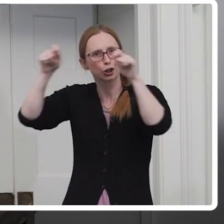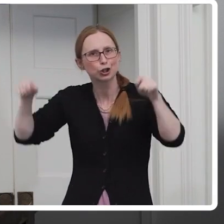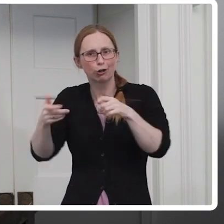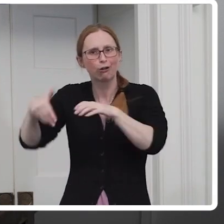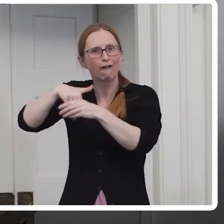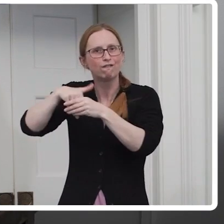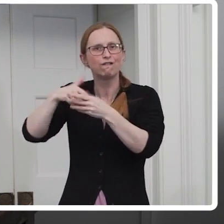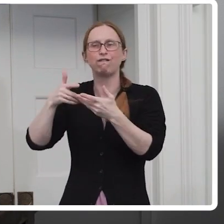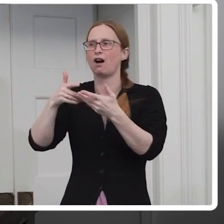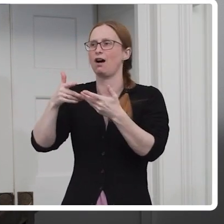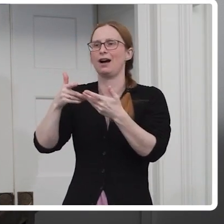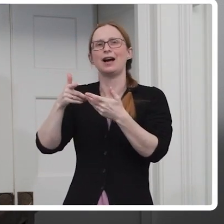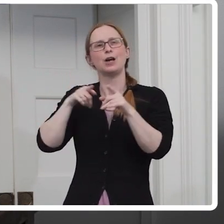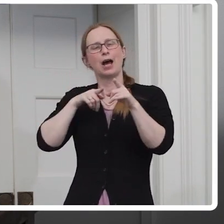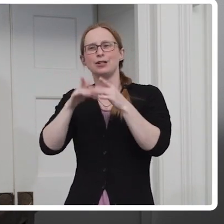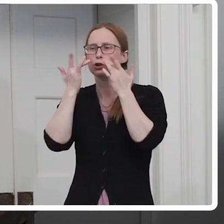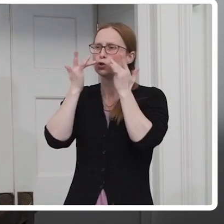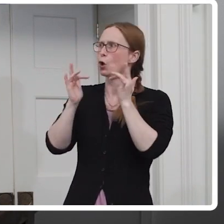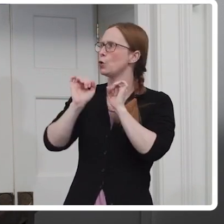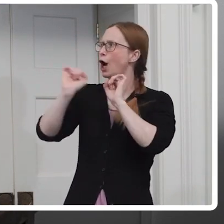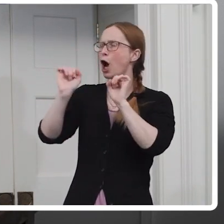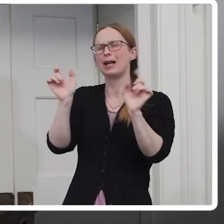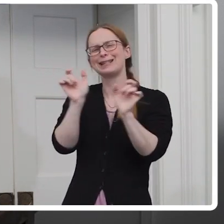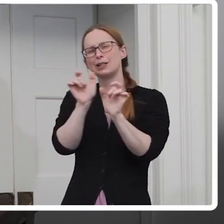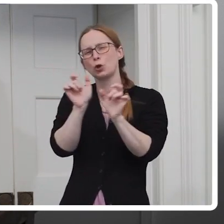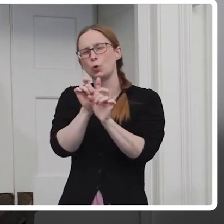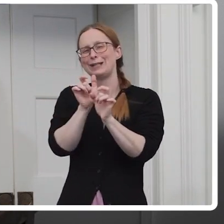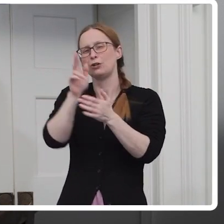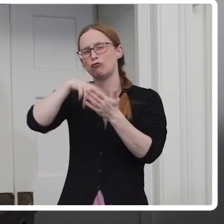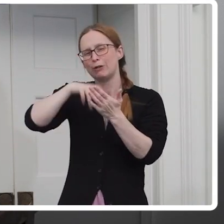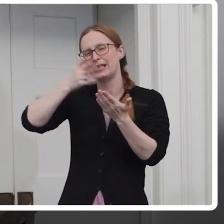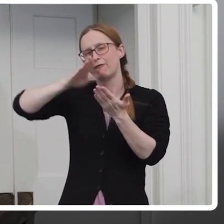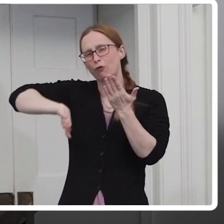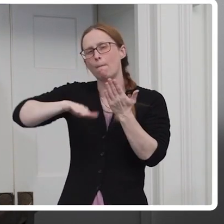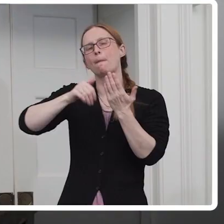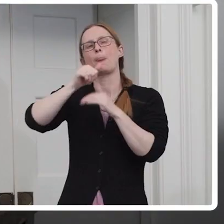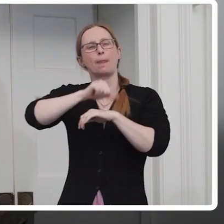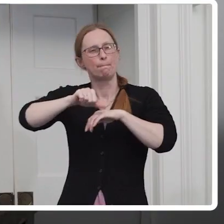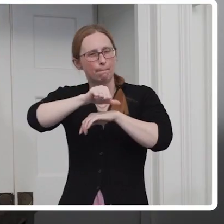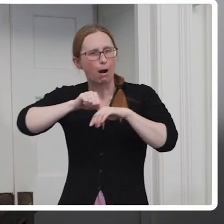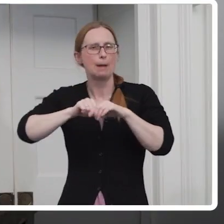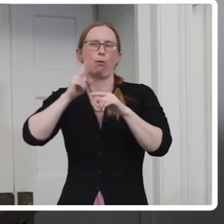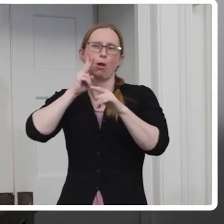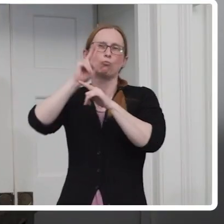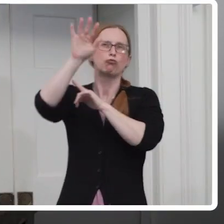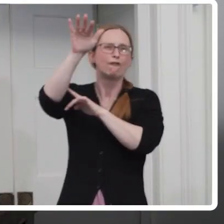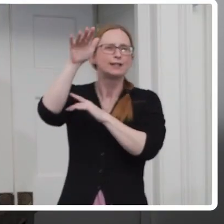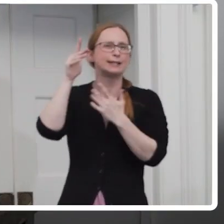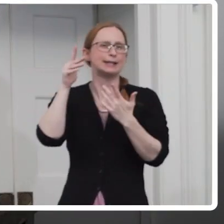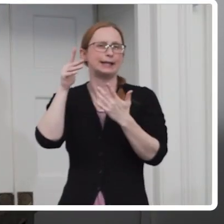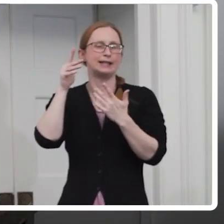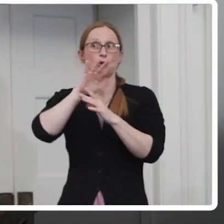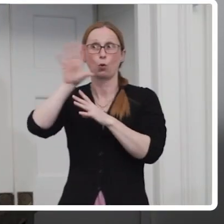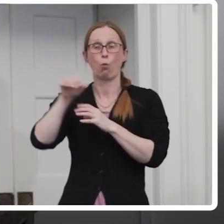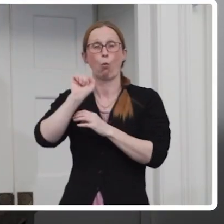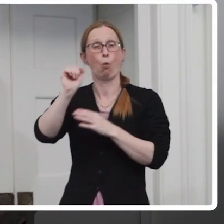covers, and she made these to depict her decoded readings of the Bible and prophecies from the apocryphal